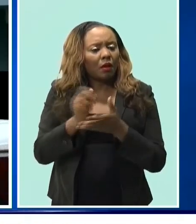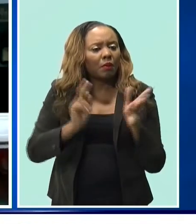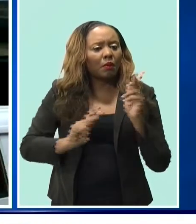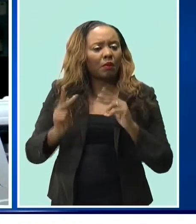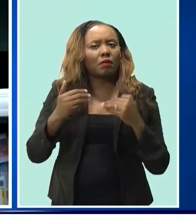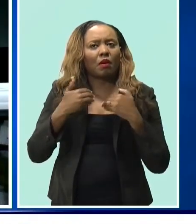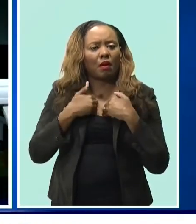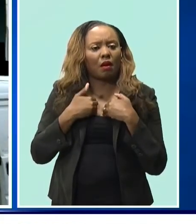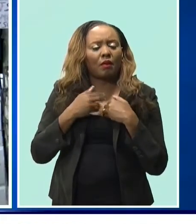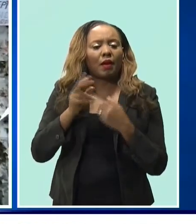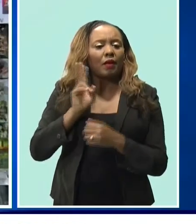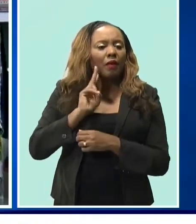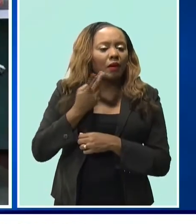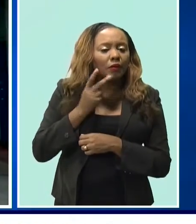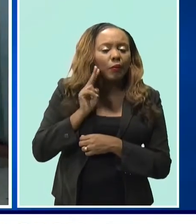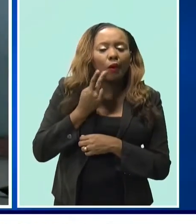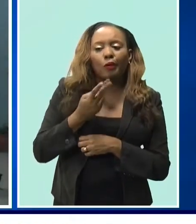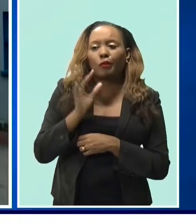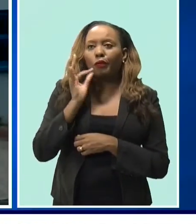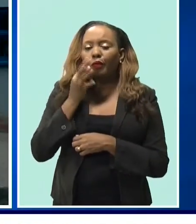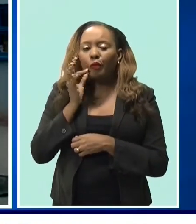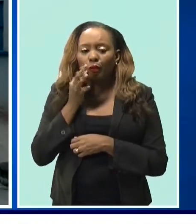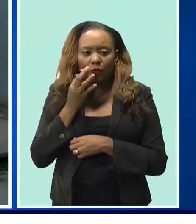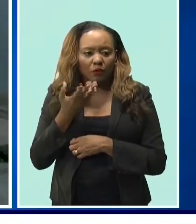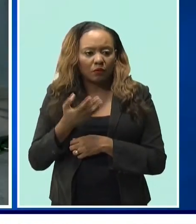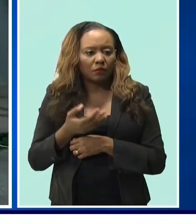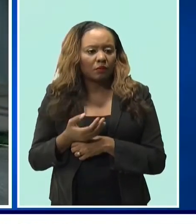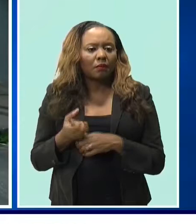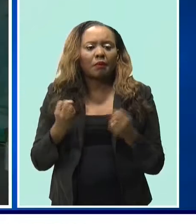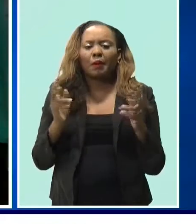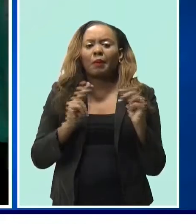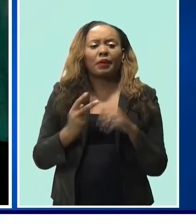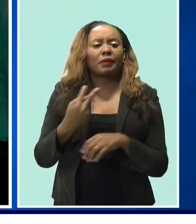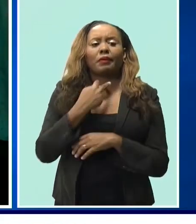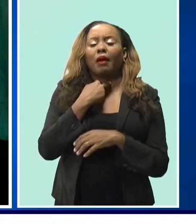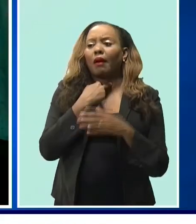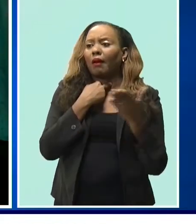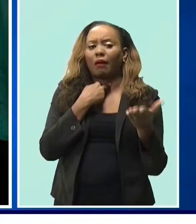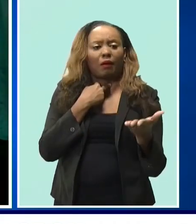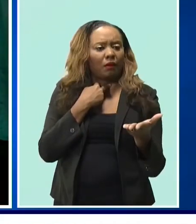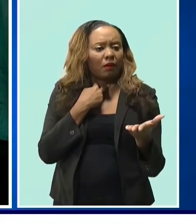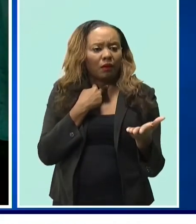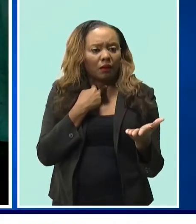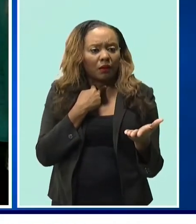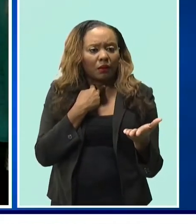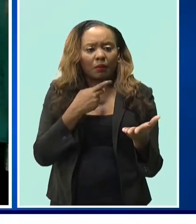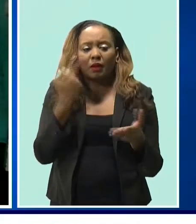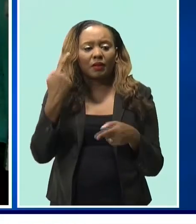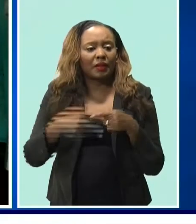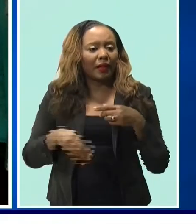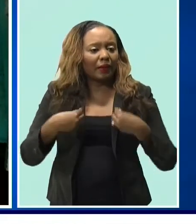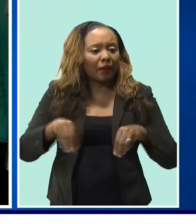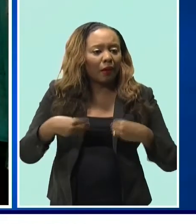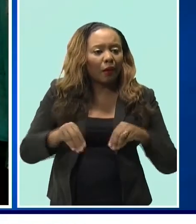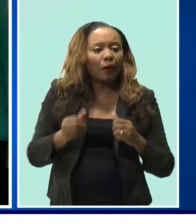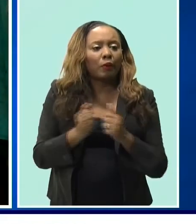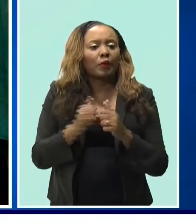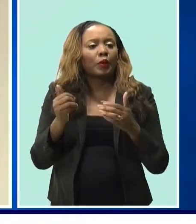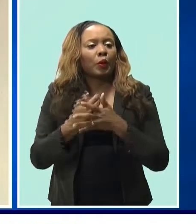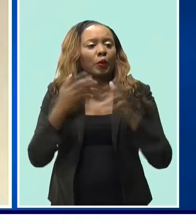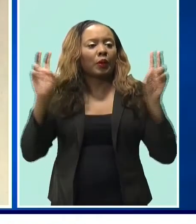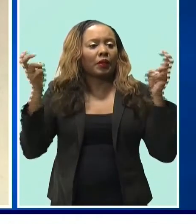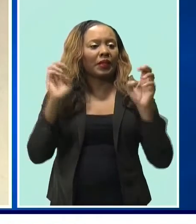have excess produce on their hands. He says many are now stuck with the items as vending is prohibited under the new Emergency